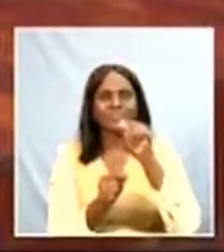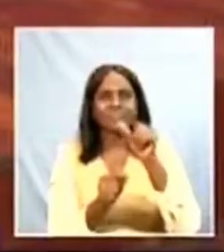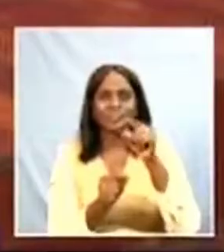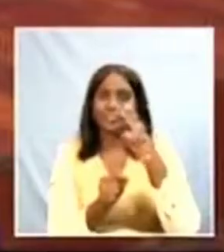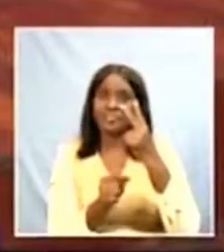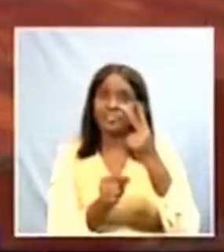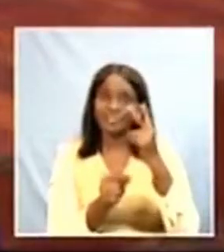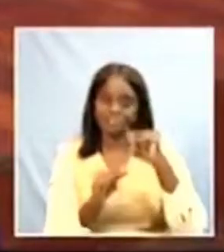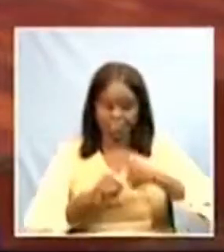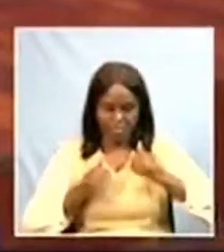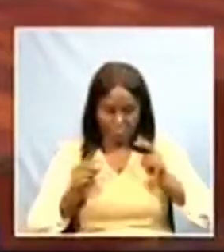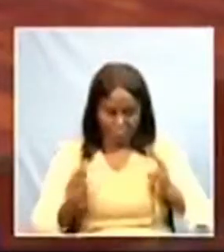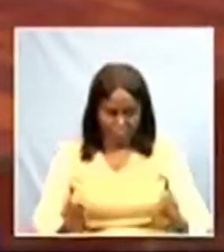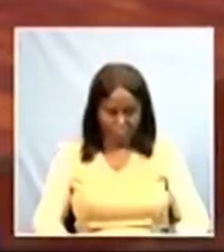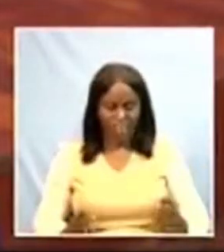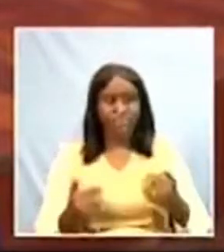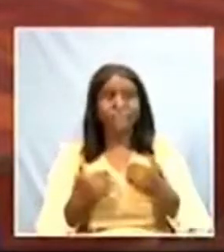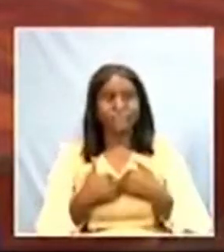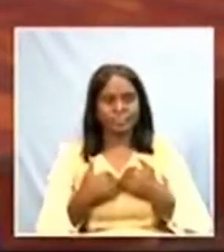see, we are human.